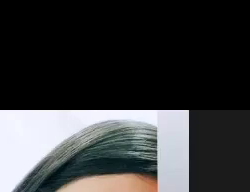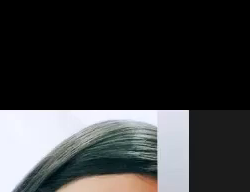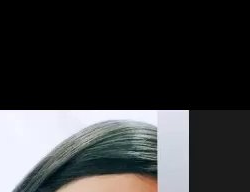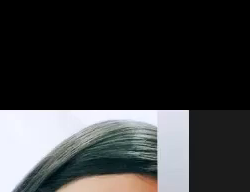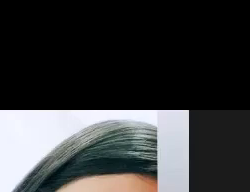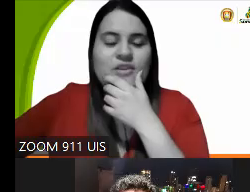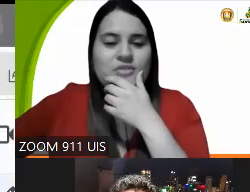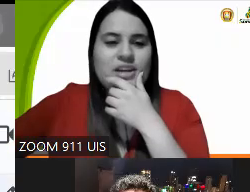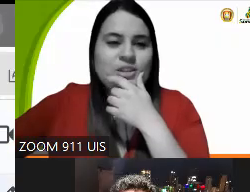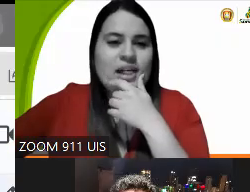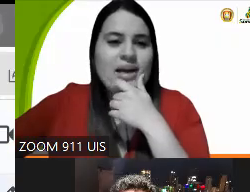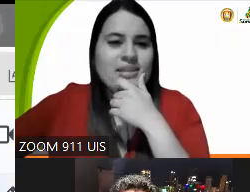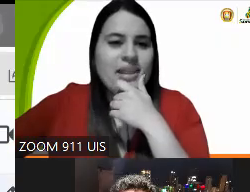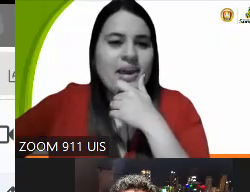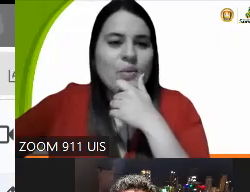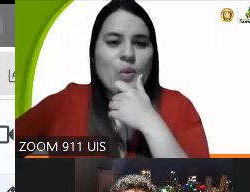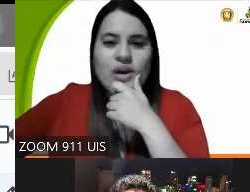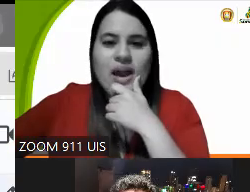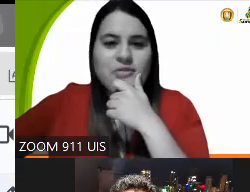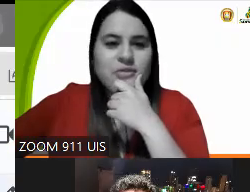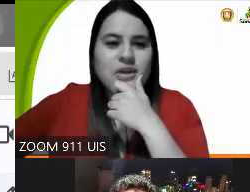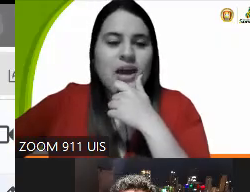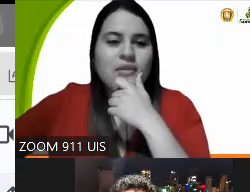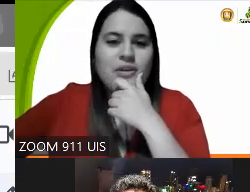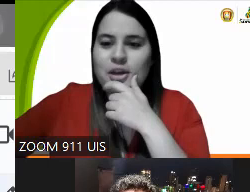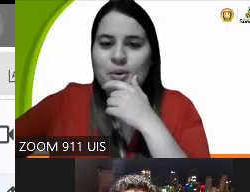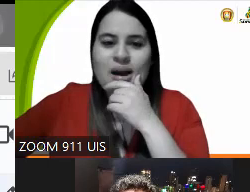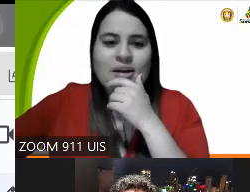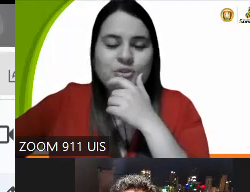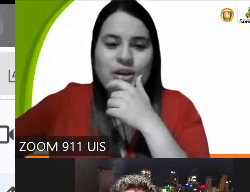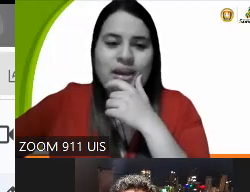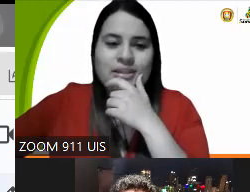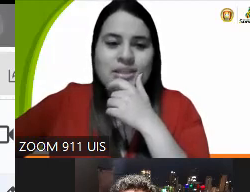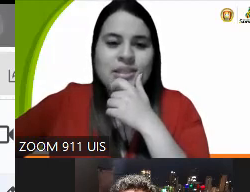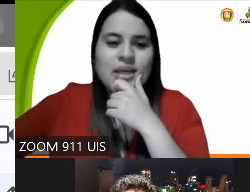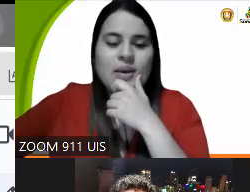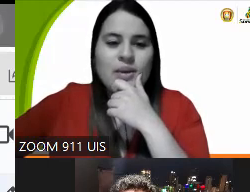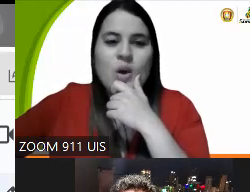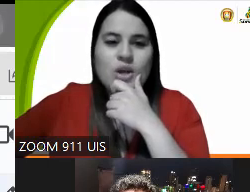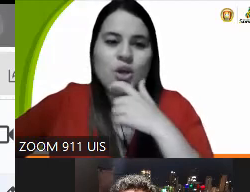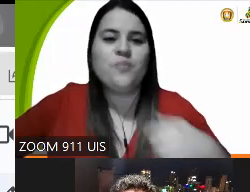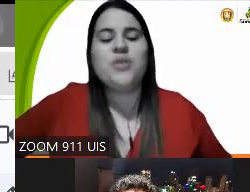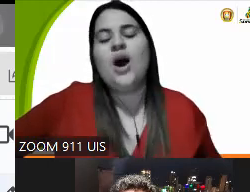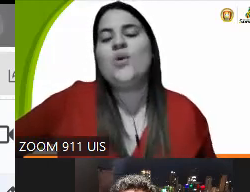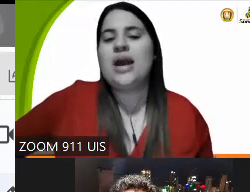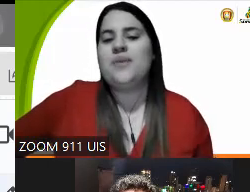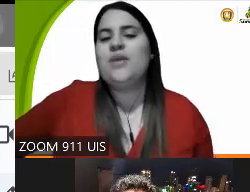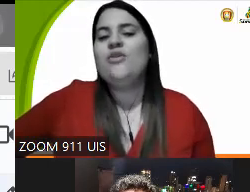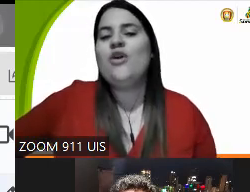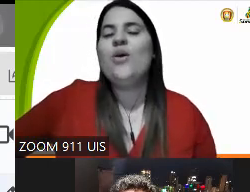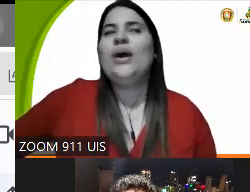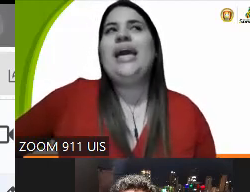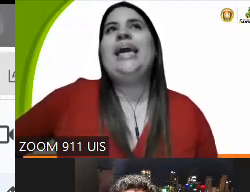recording, I might finish the class and then we wouldn't have a video after it. But now we're good.